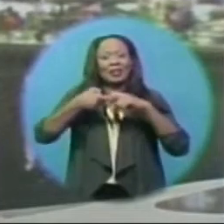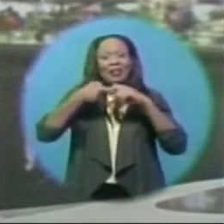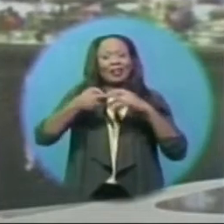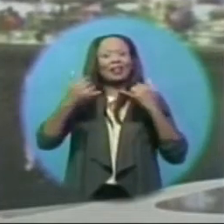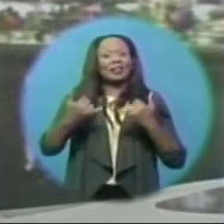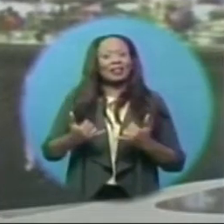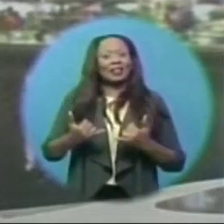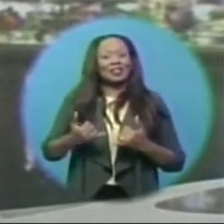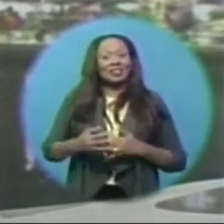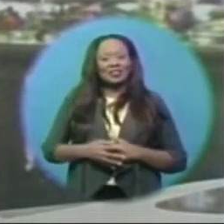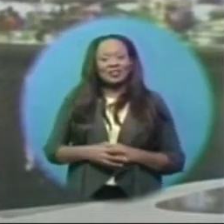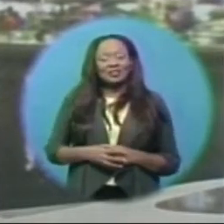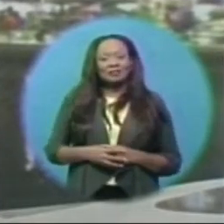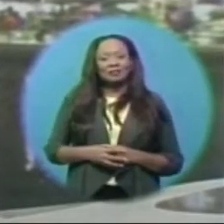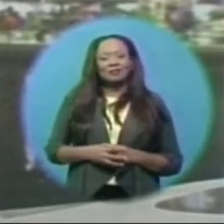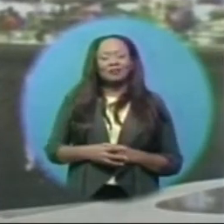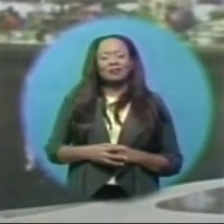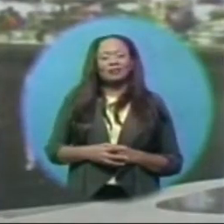region.